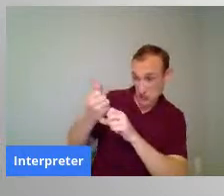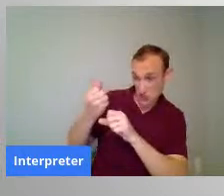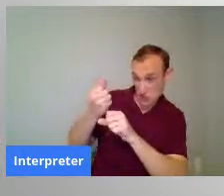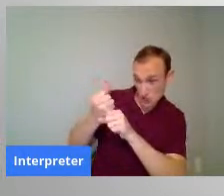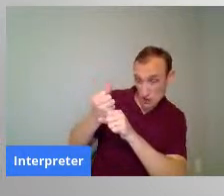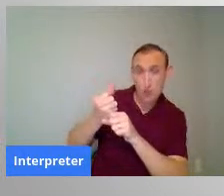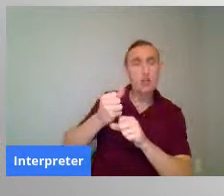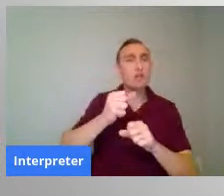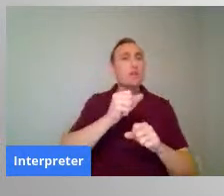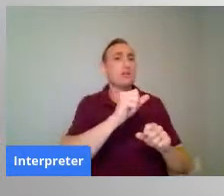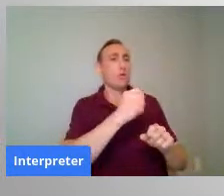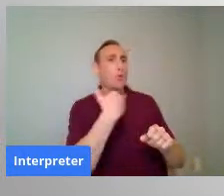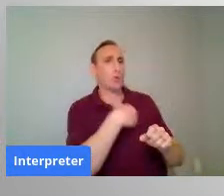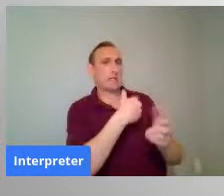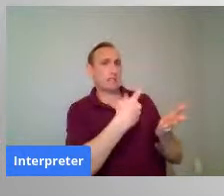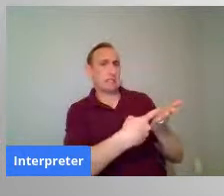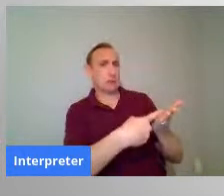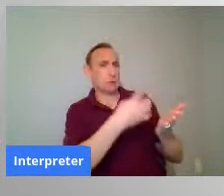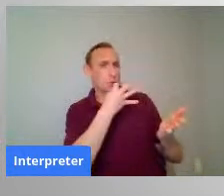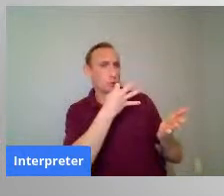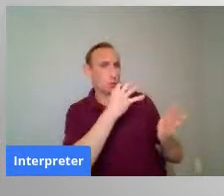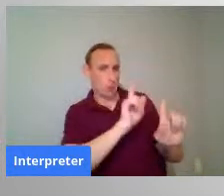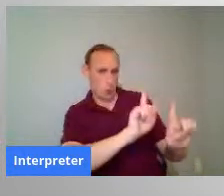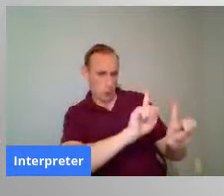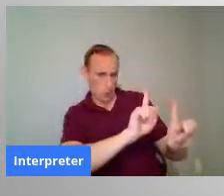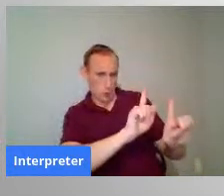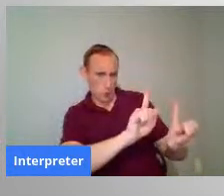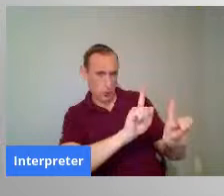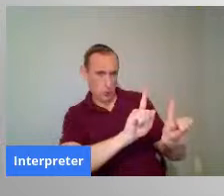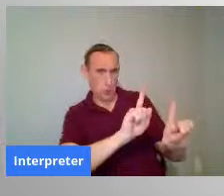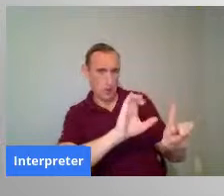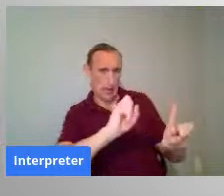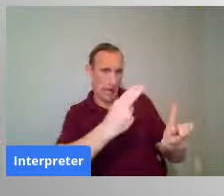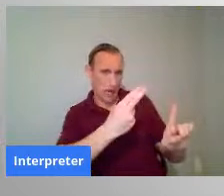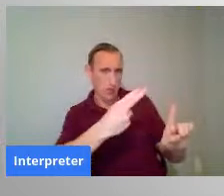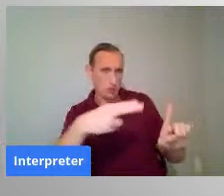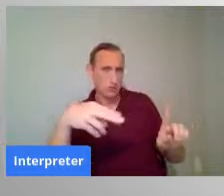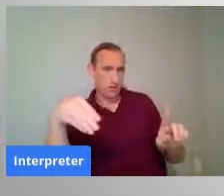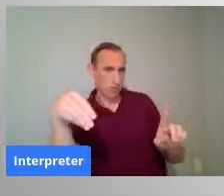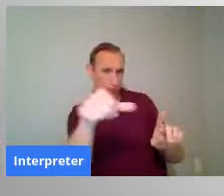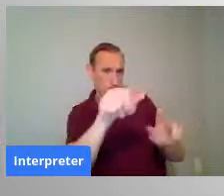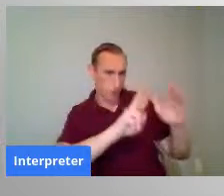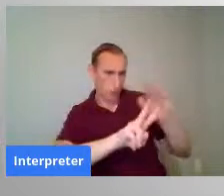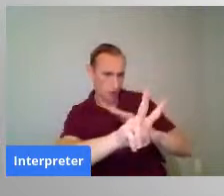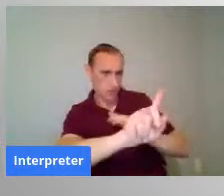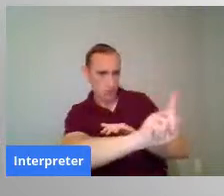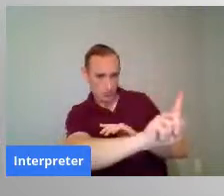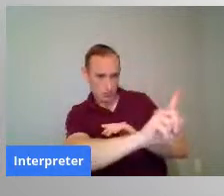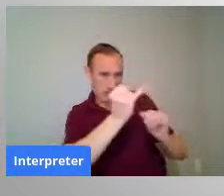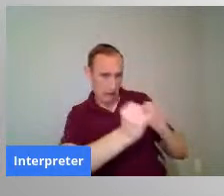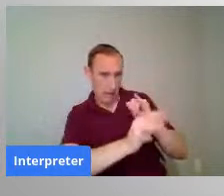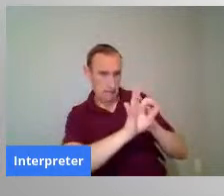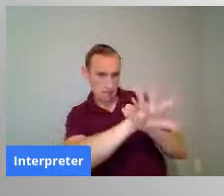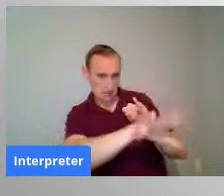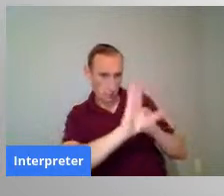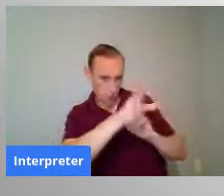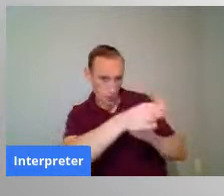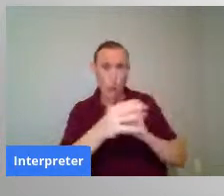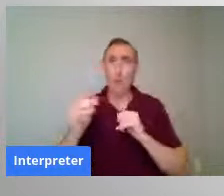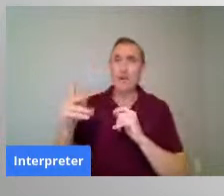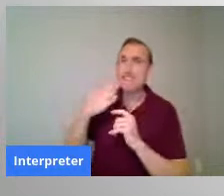Ms. Davis, we'll get to that in this cash flow projection. So that's the last thing that I'll cover. Right. Yeah, thank you. I'll